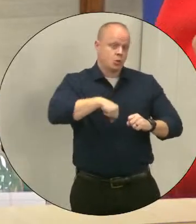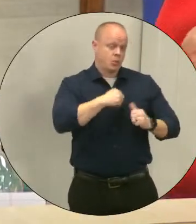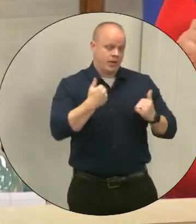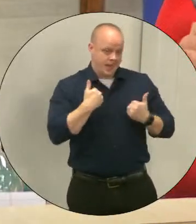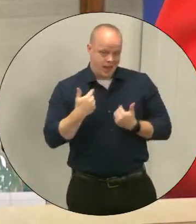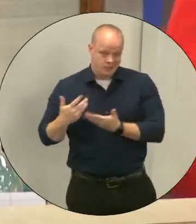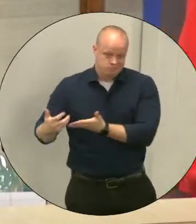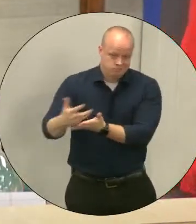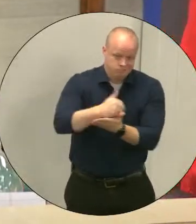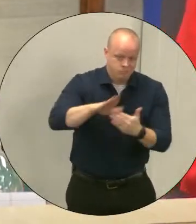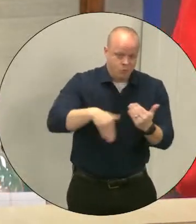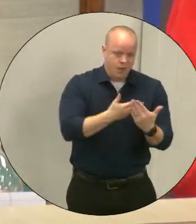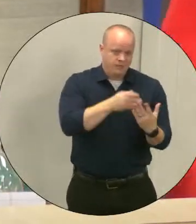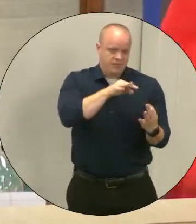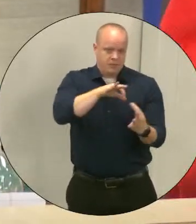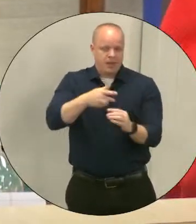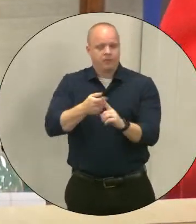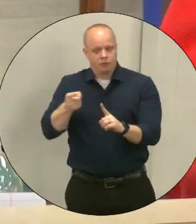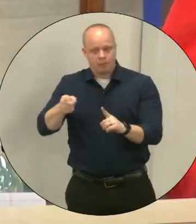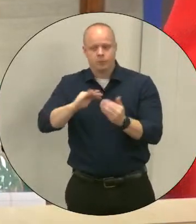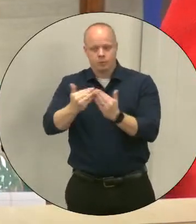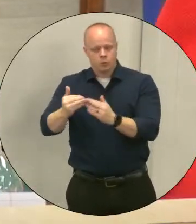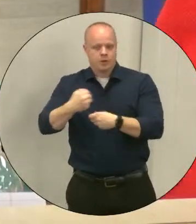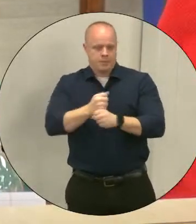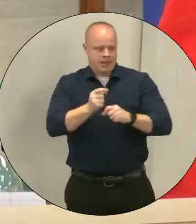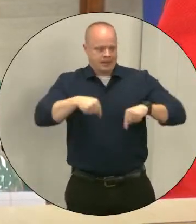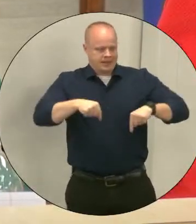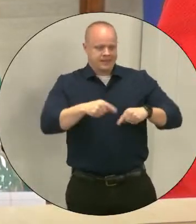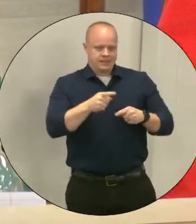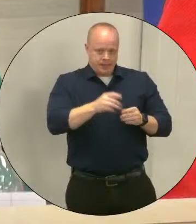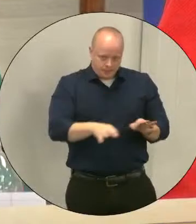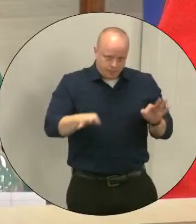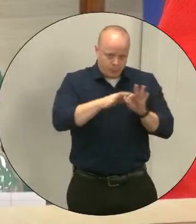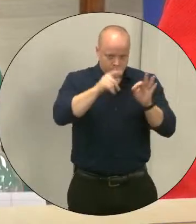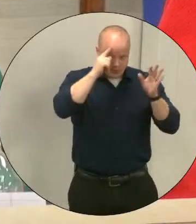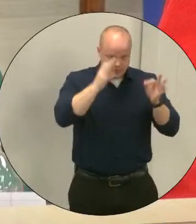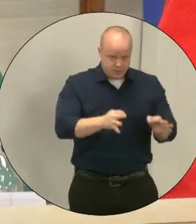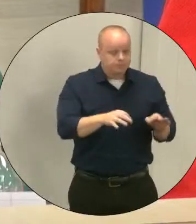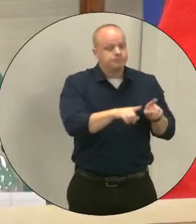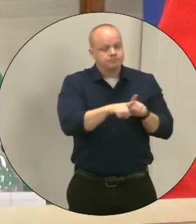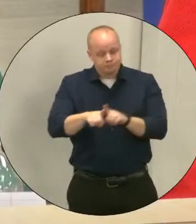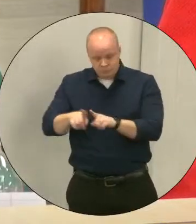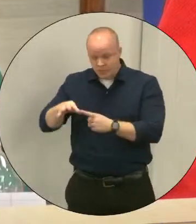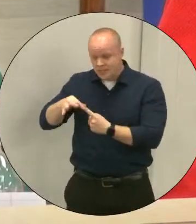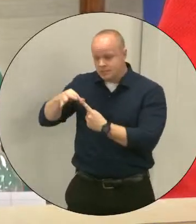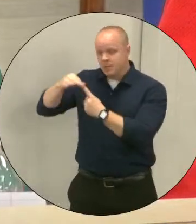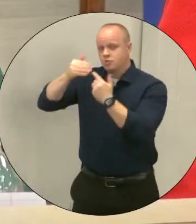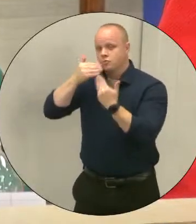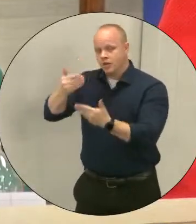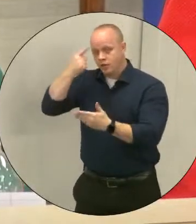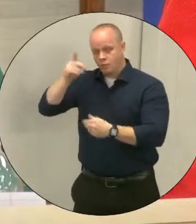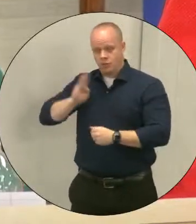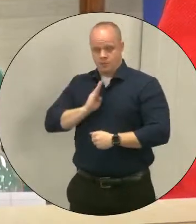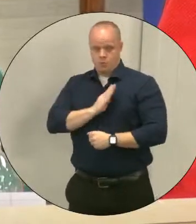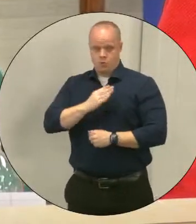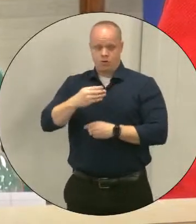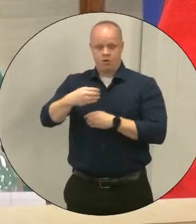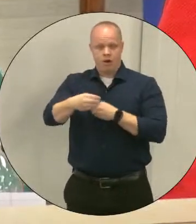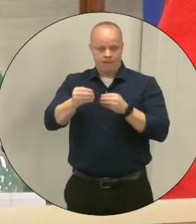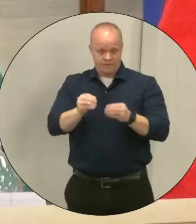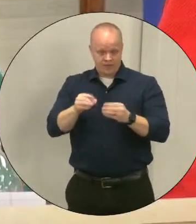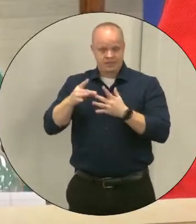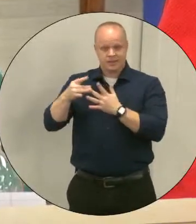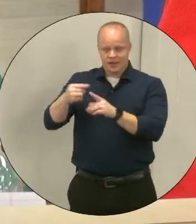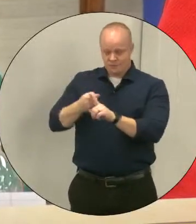the community in order to make this important decision today. Also, a special thank you to the board office led by